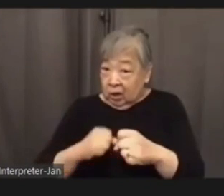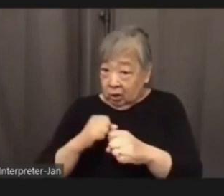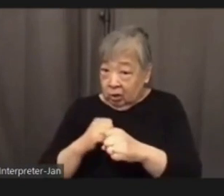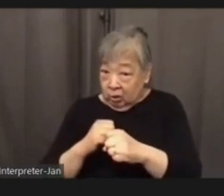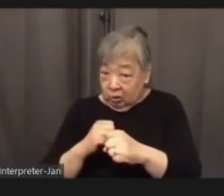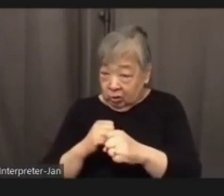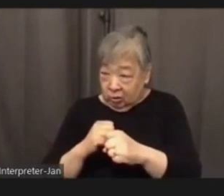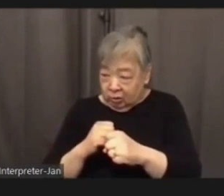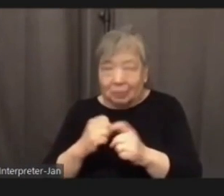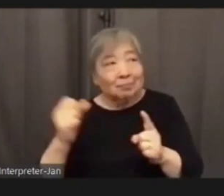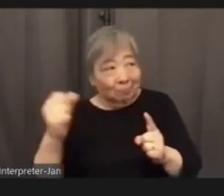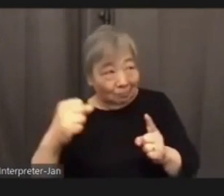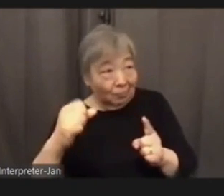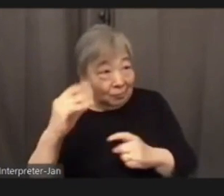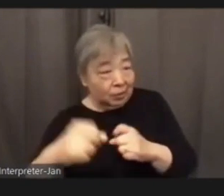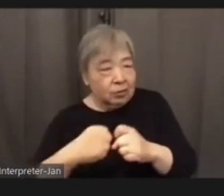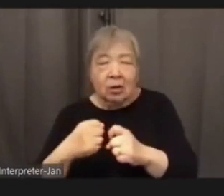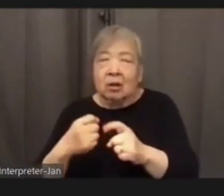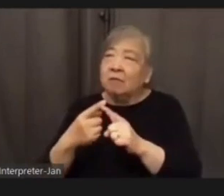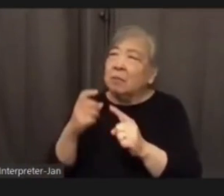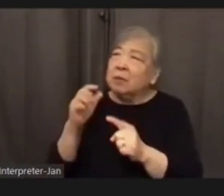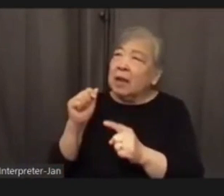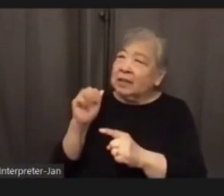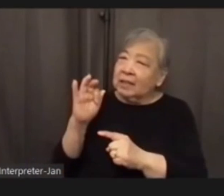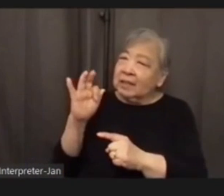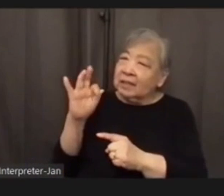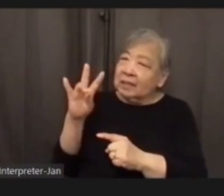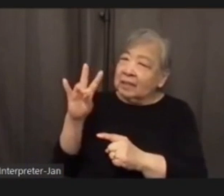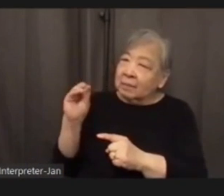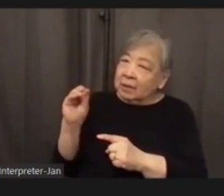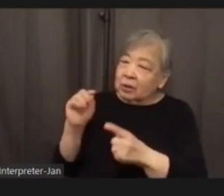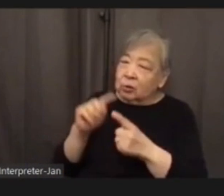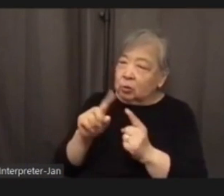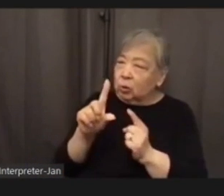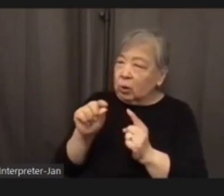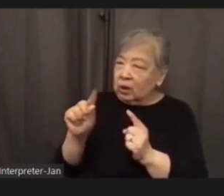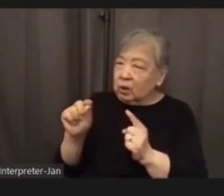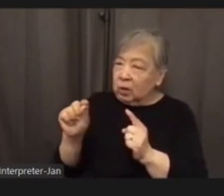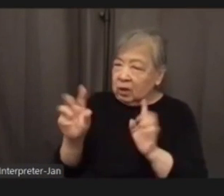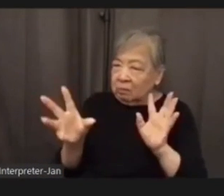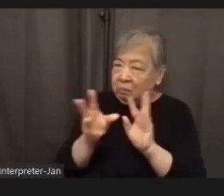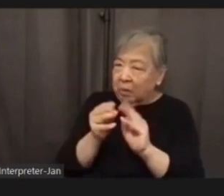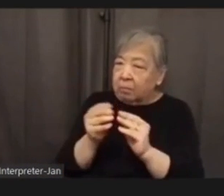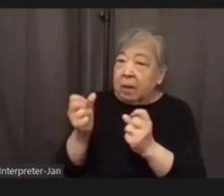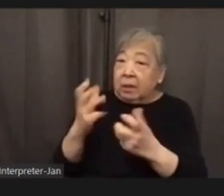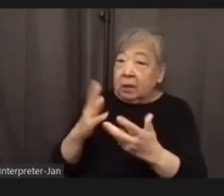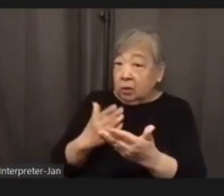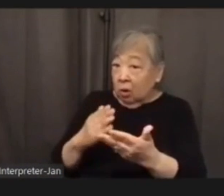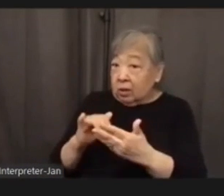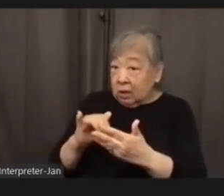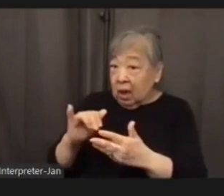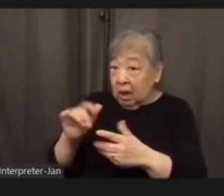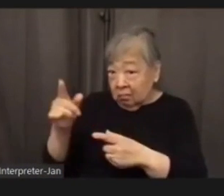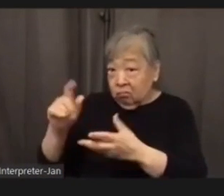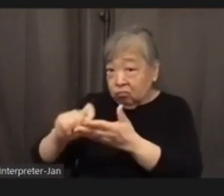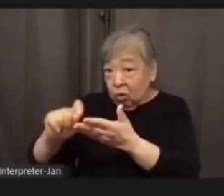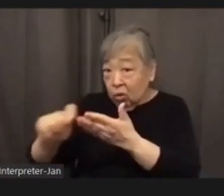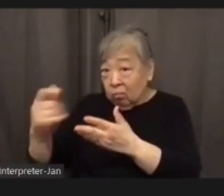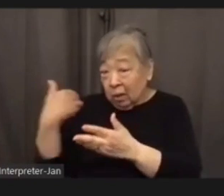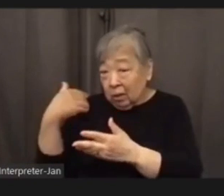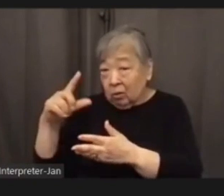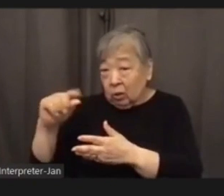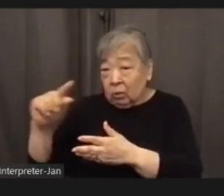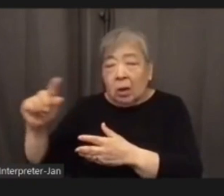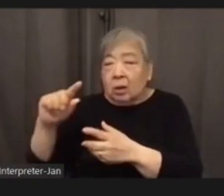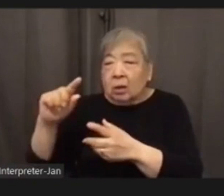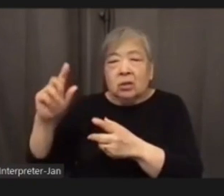from the early 1970s right up to 2020. There's a bunch of songs that Nobuko wrote right in 2020. So it's really the span of her